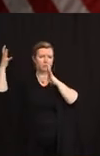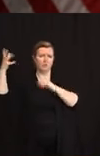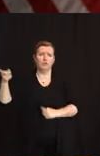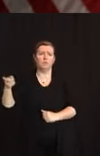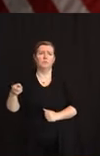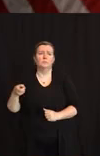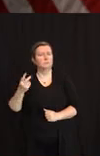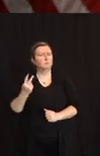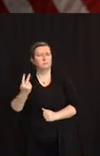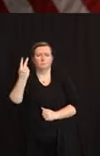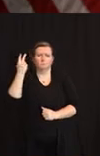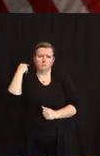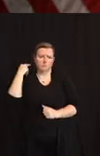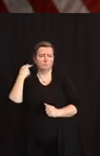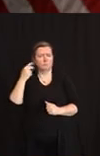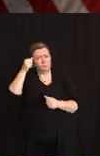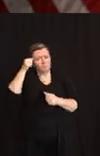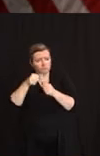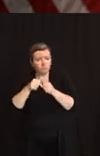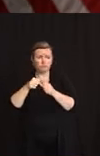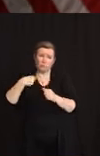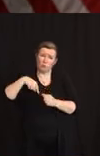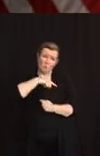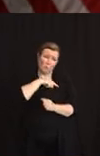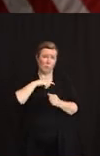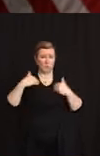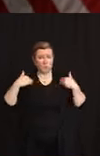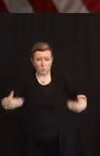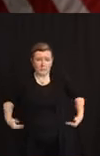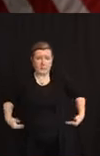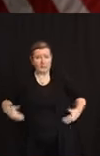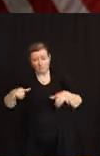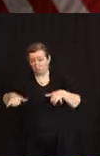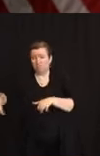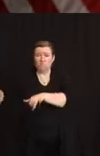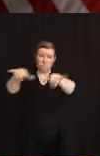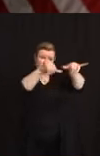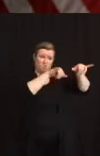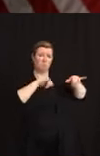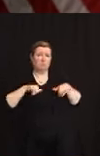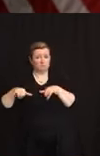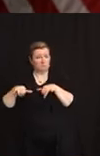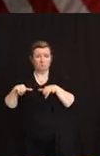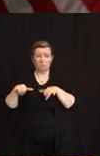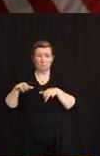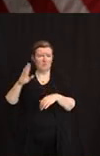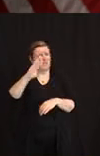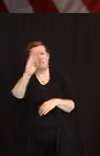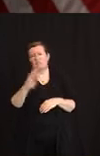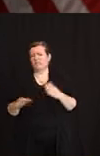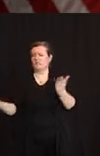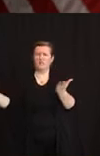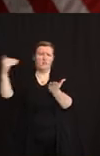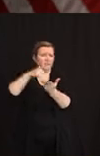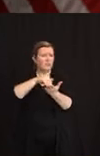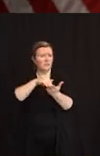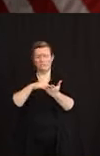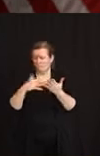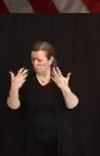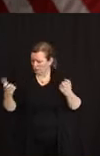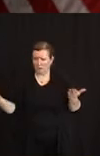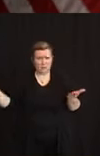common humanity. Never again. I'm honored to be joined today with that by the